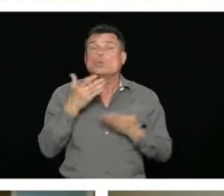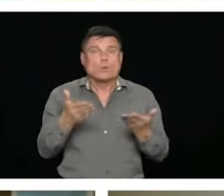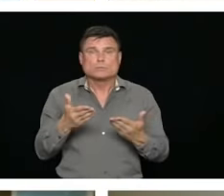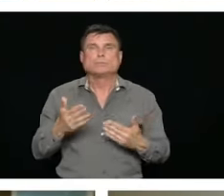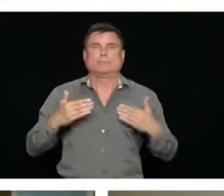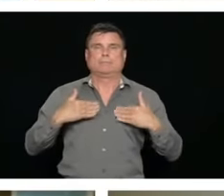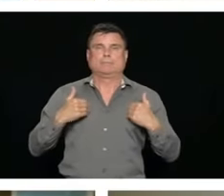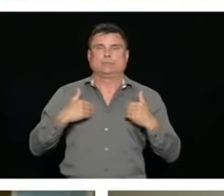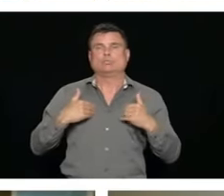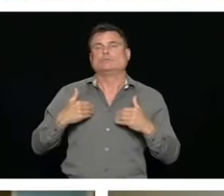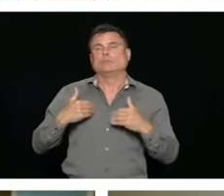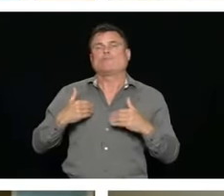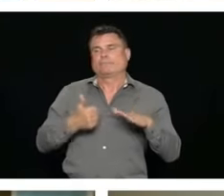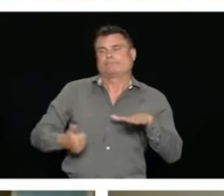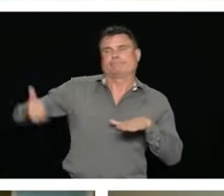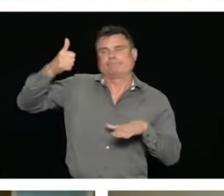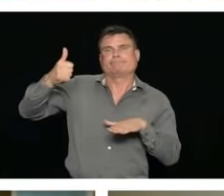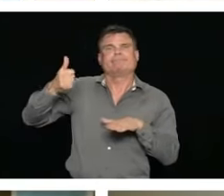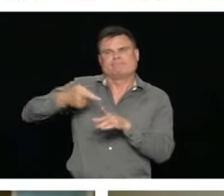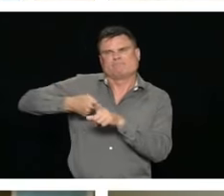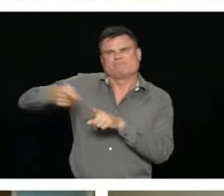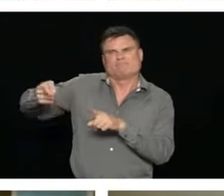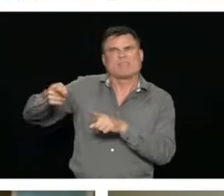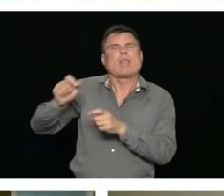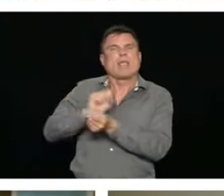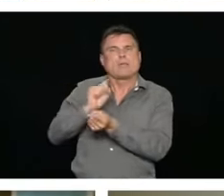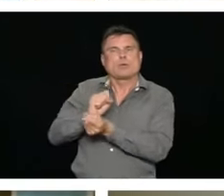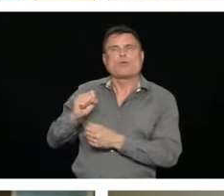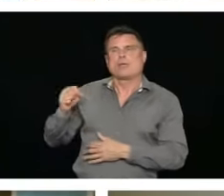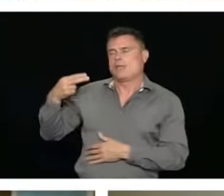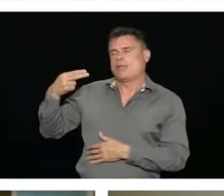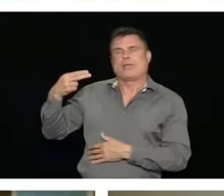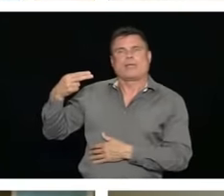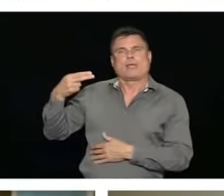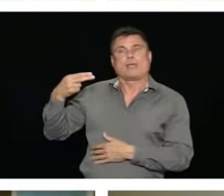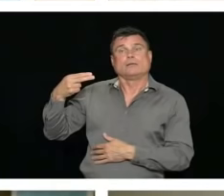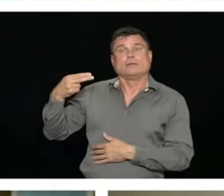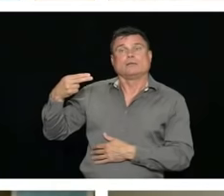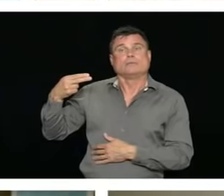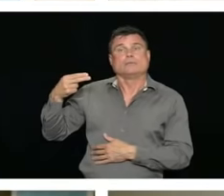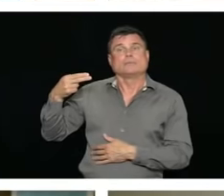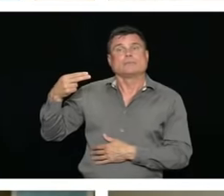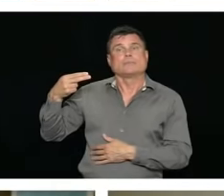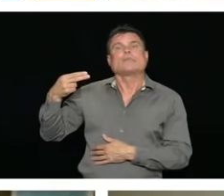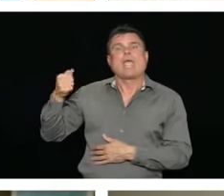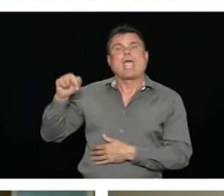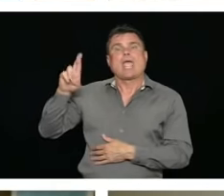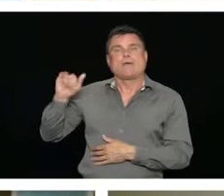we got to be 100% in. And so with that, I want to thank everybody and have a good evening.